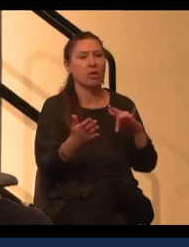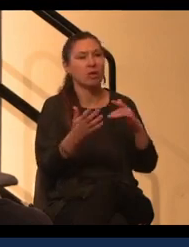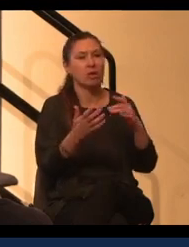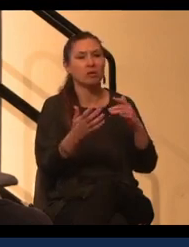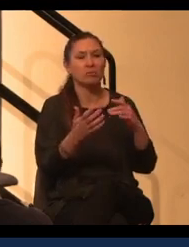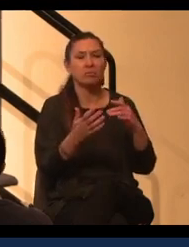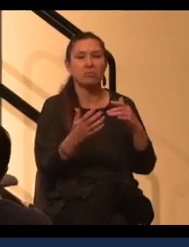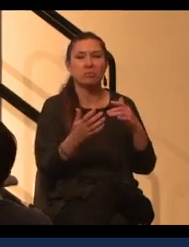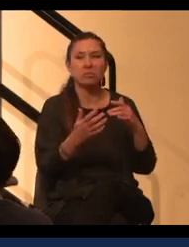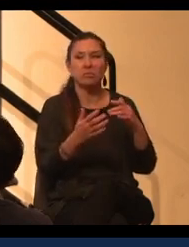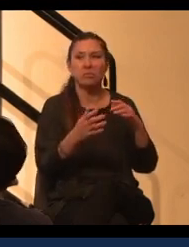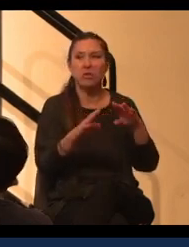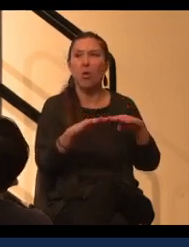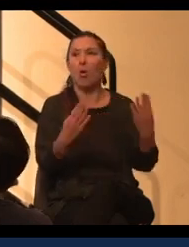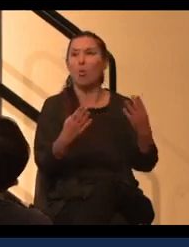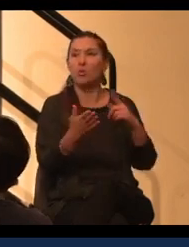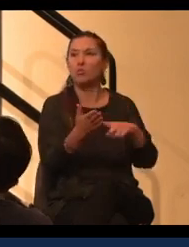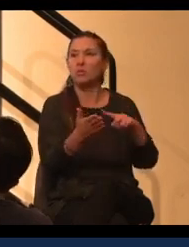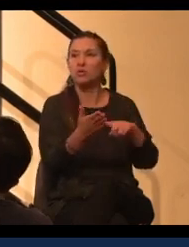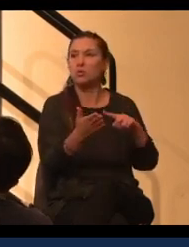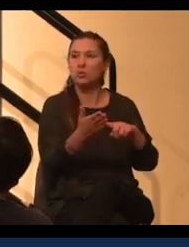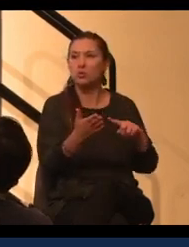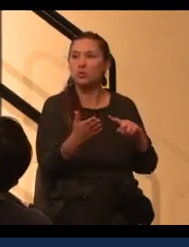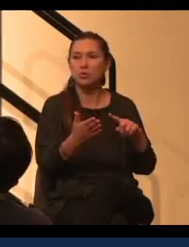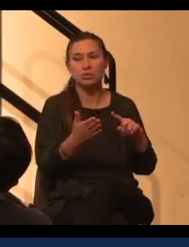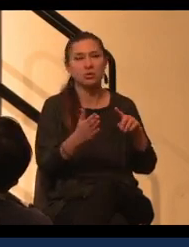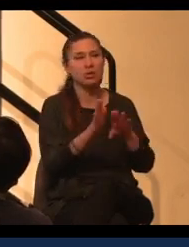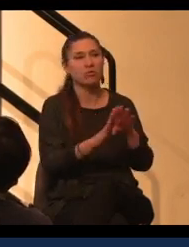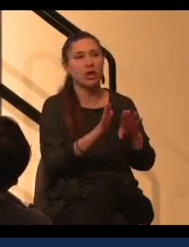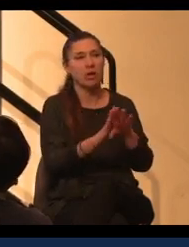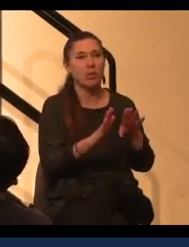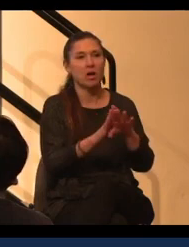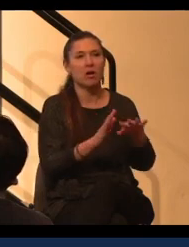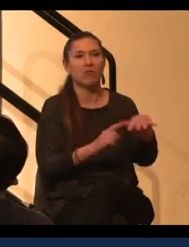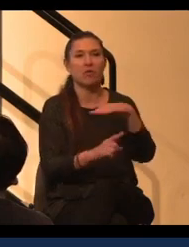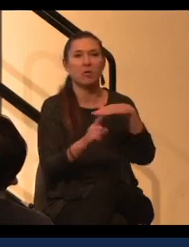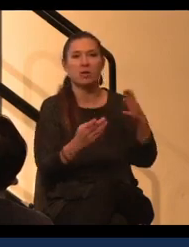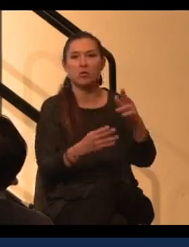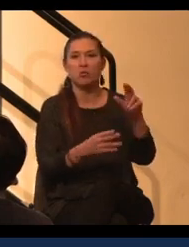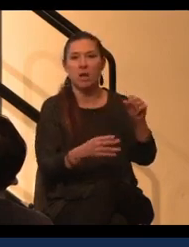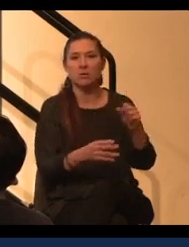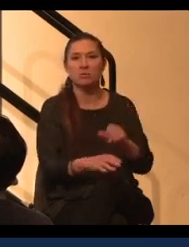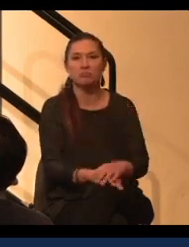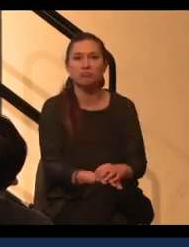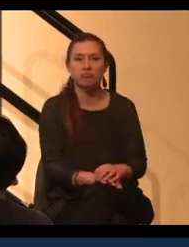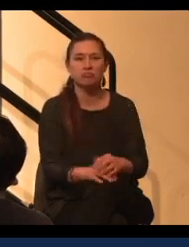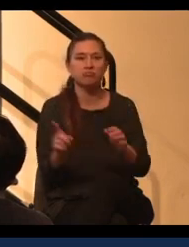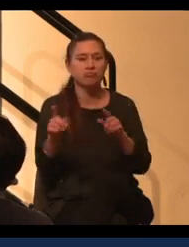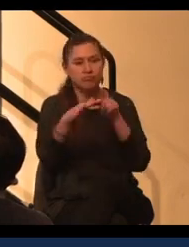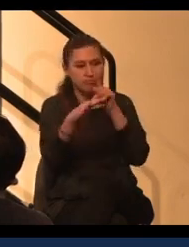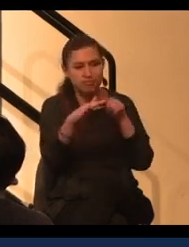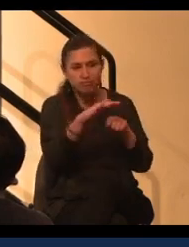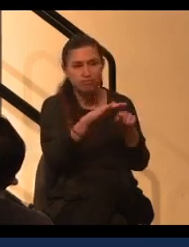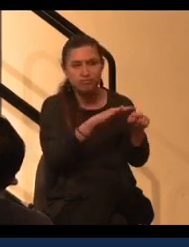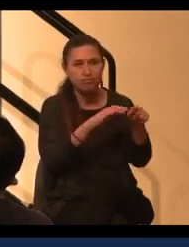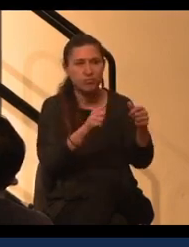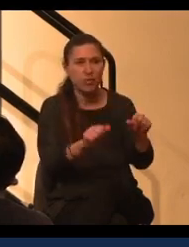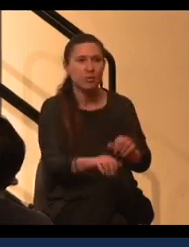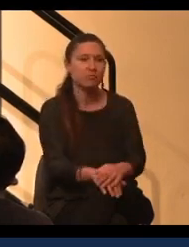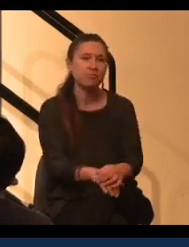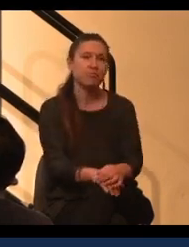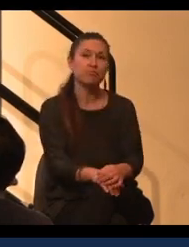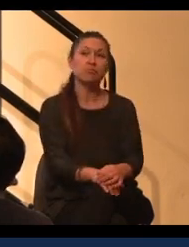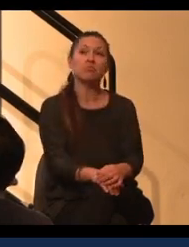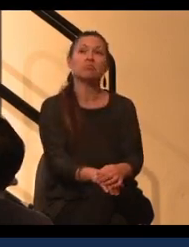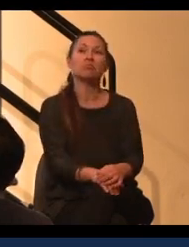the very open research and development environment in the United States. So these are just some, and